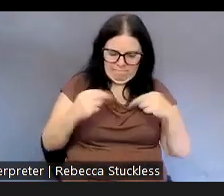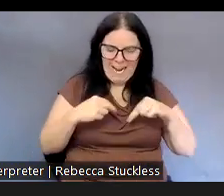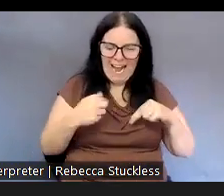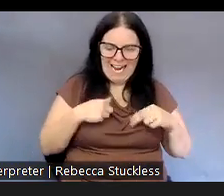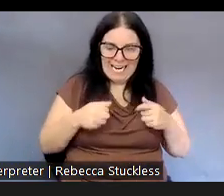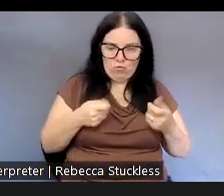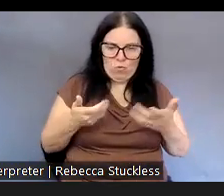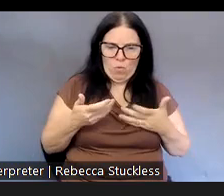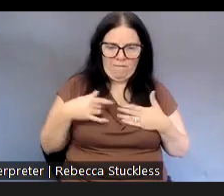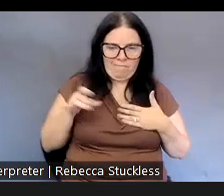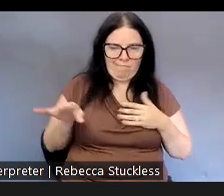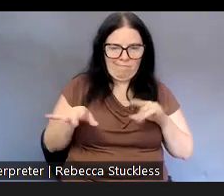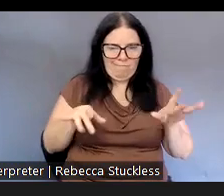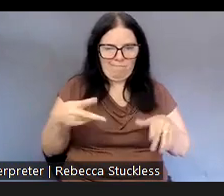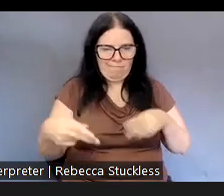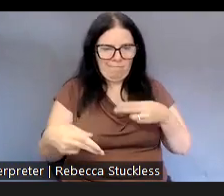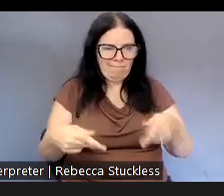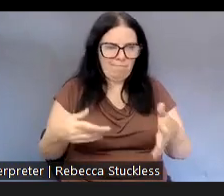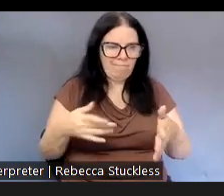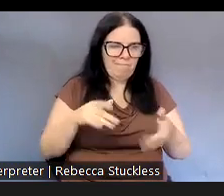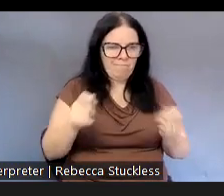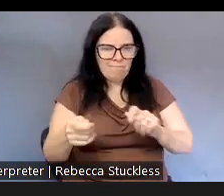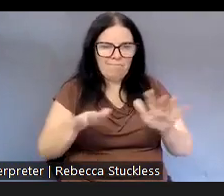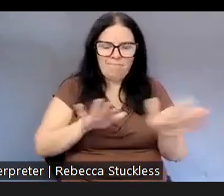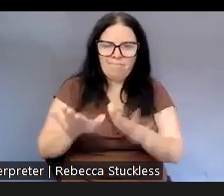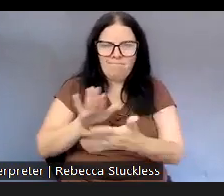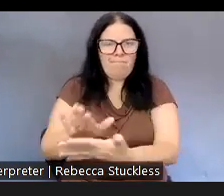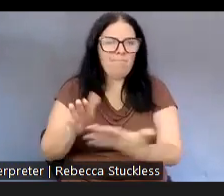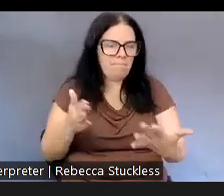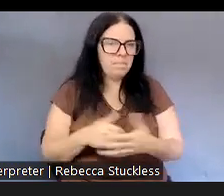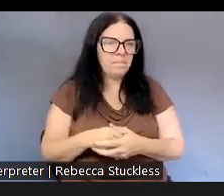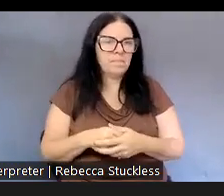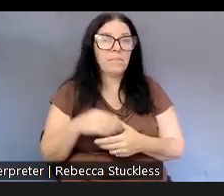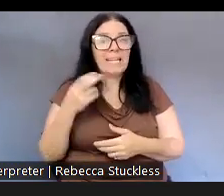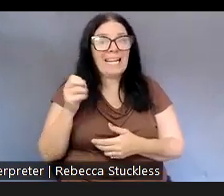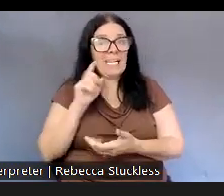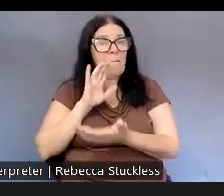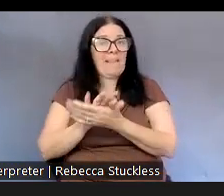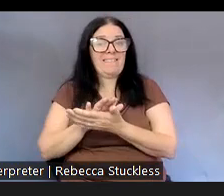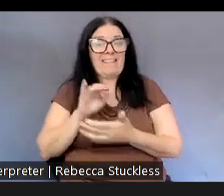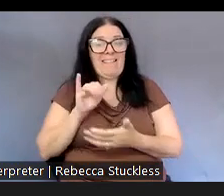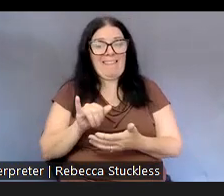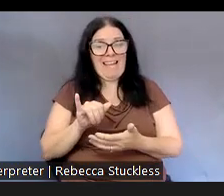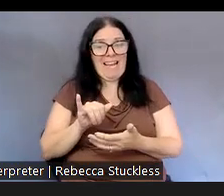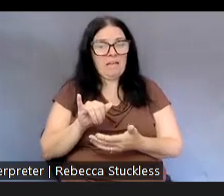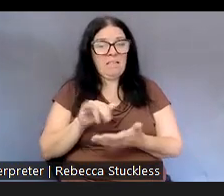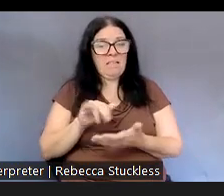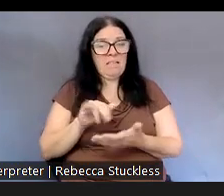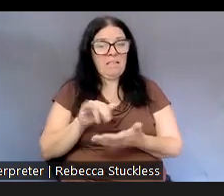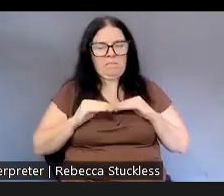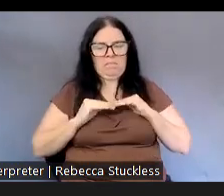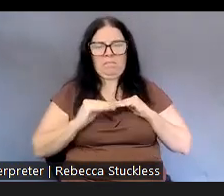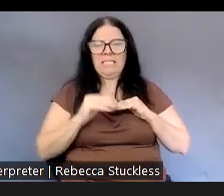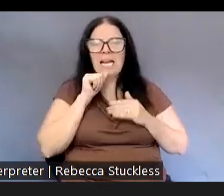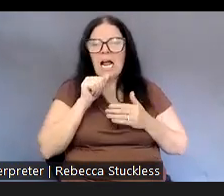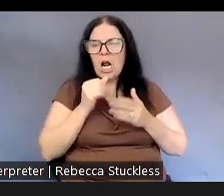He believes that this influence in psychotherapy doesn't allow people to grow, learn new skills, learn